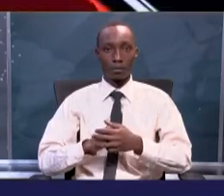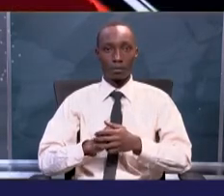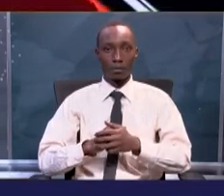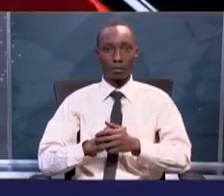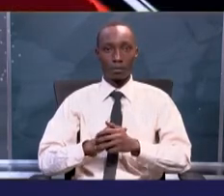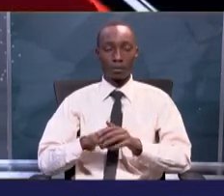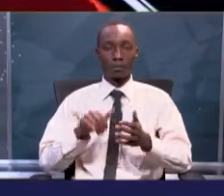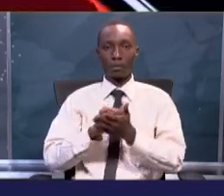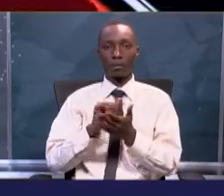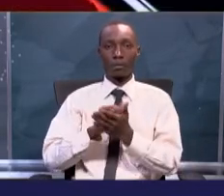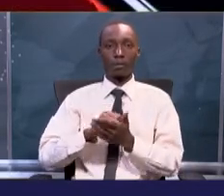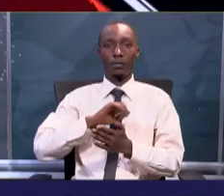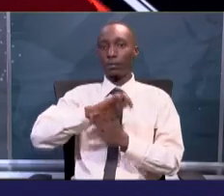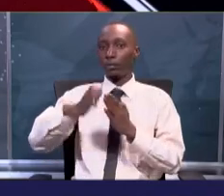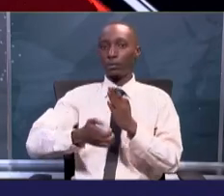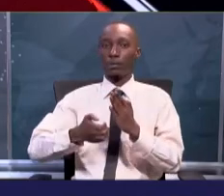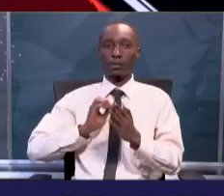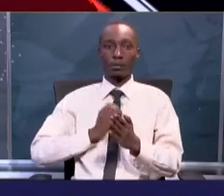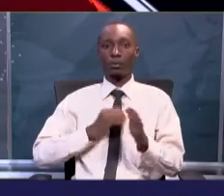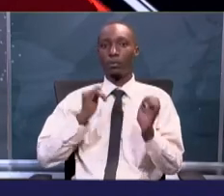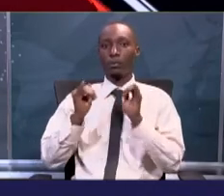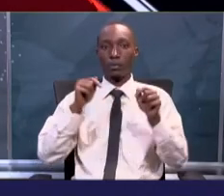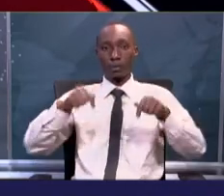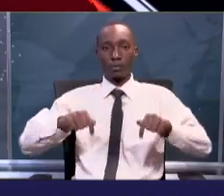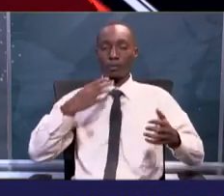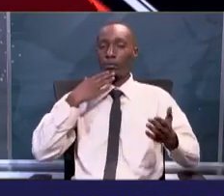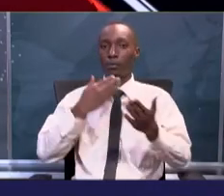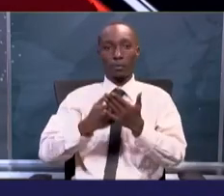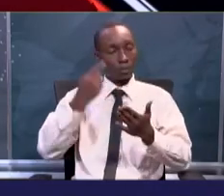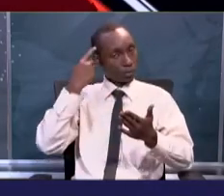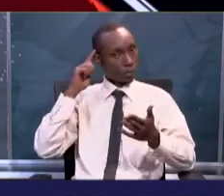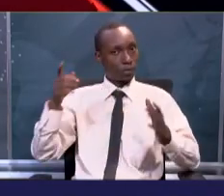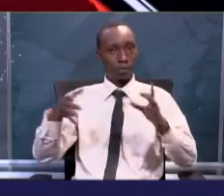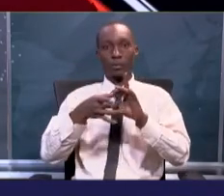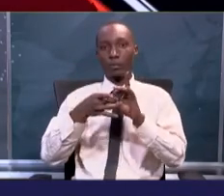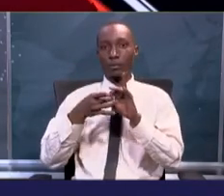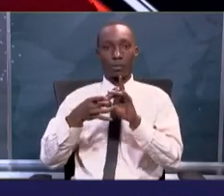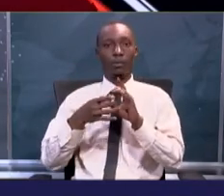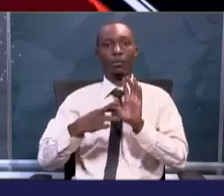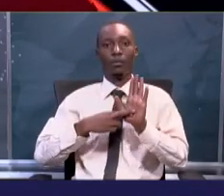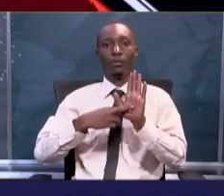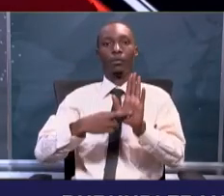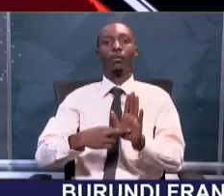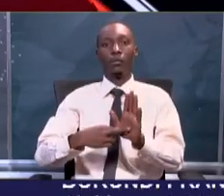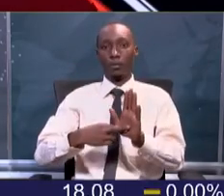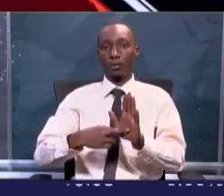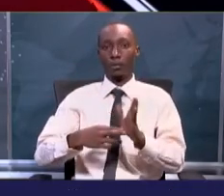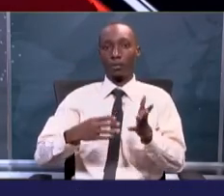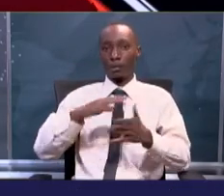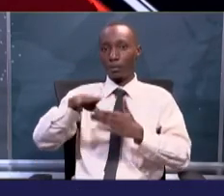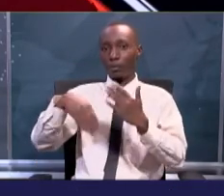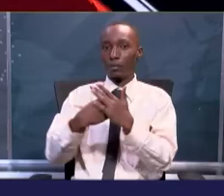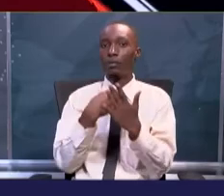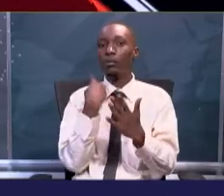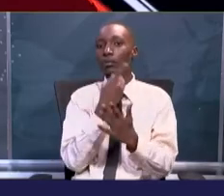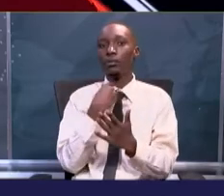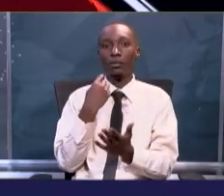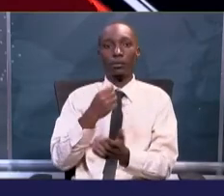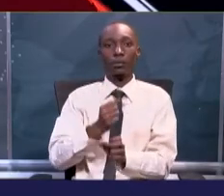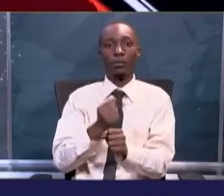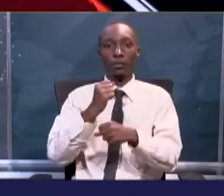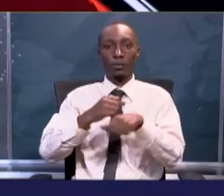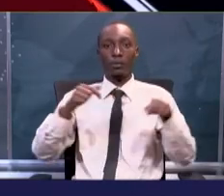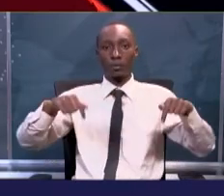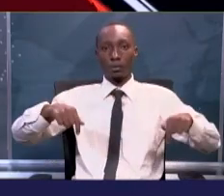That's all the time we had for Primetime News this evening. Thank you for keeping us company on behalf of the editorial team that made this